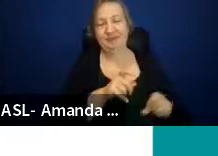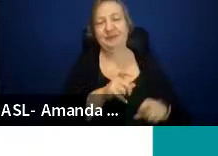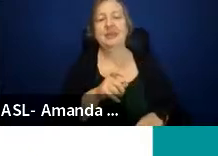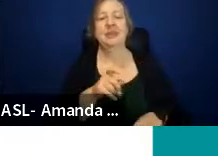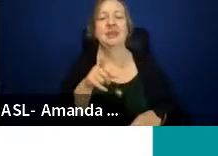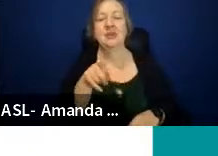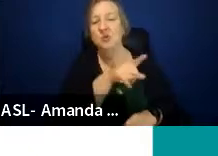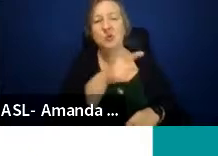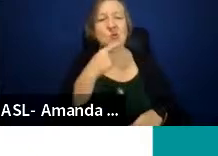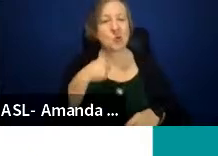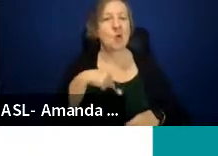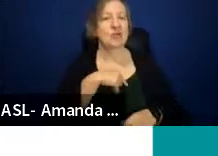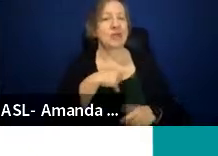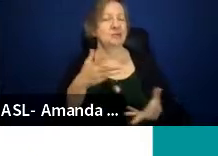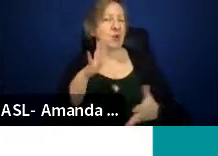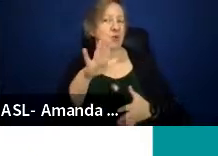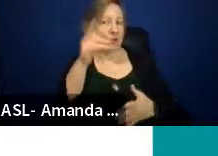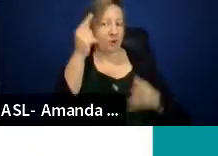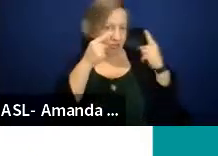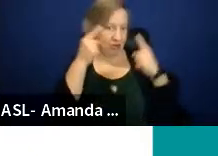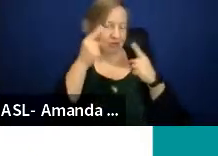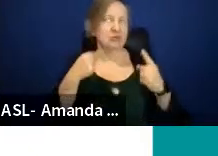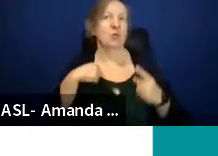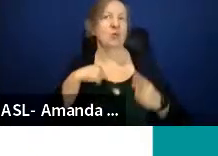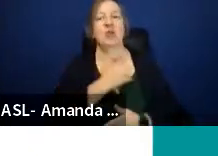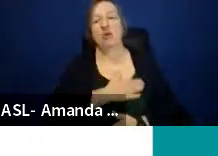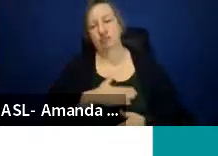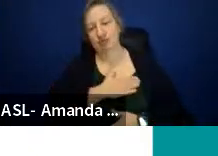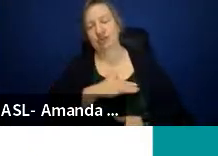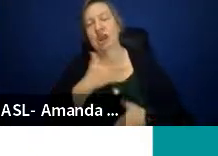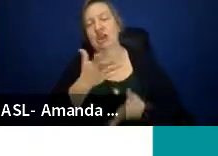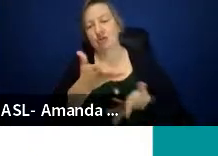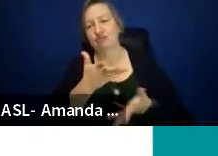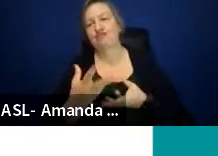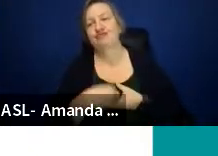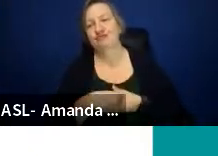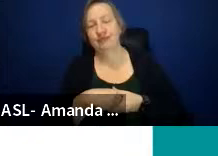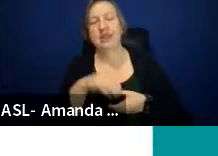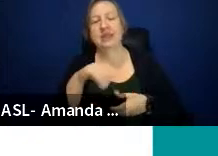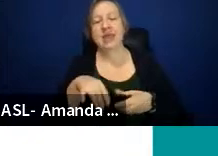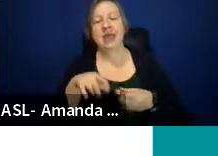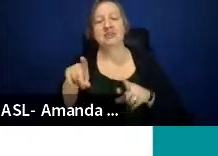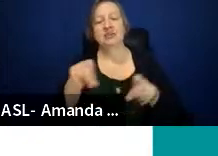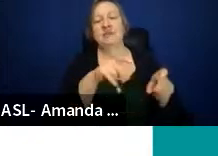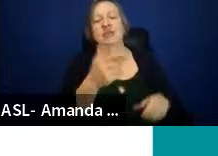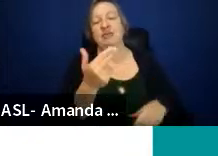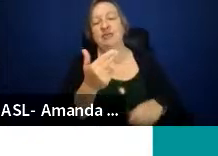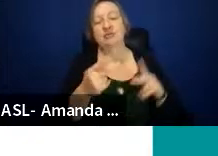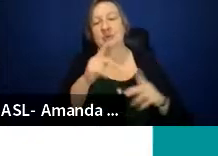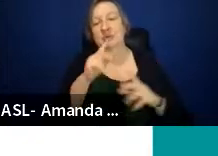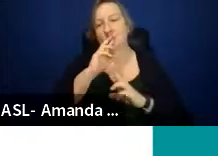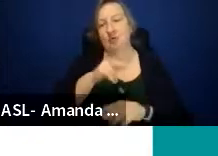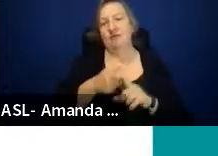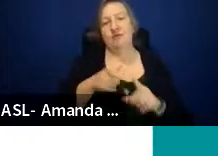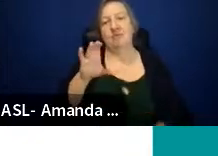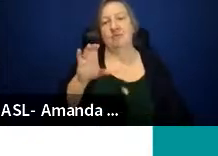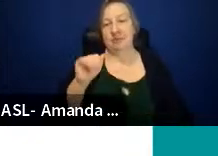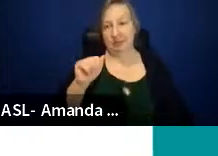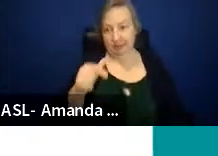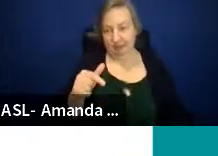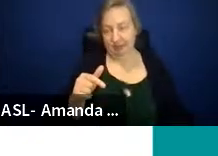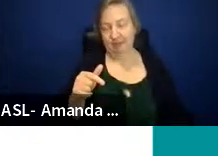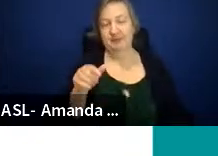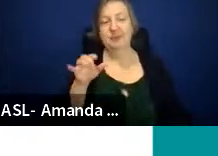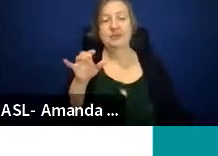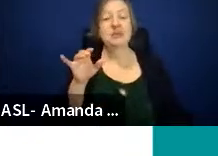you guys told us what you thought. So we really appreciate the engagement on that survey. We had 13 responses from CAG members, and